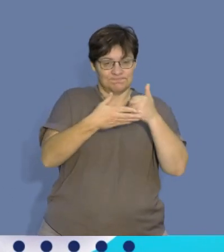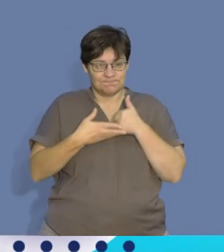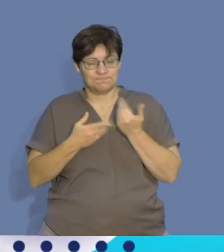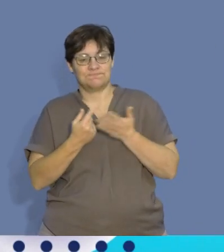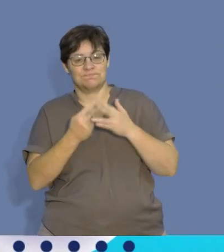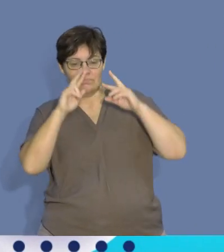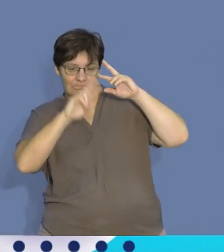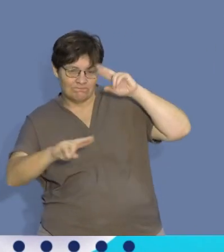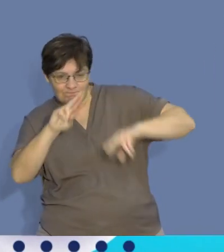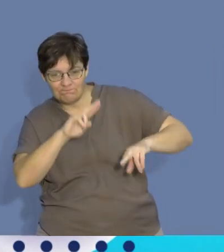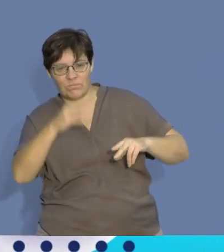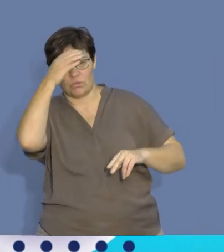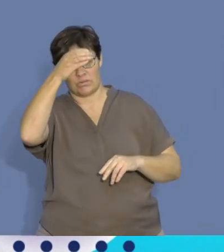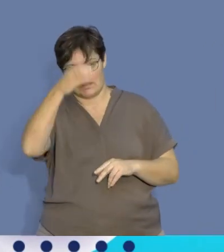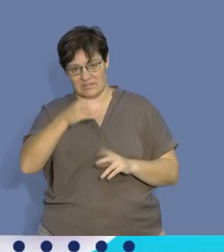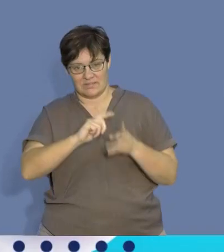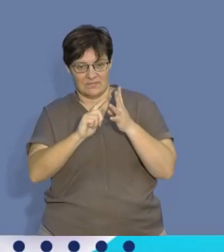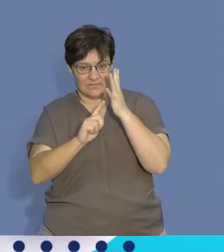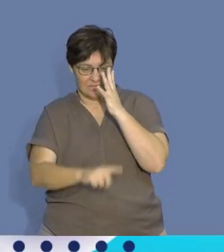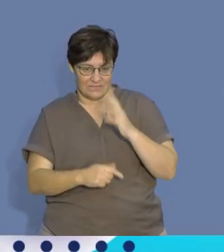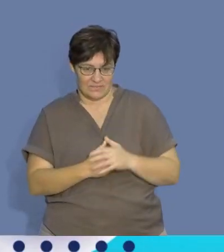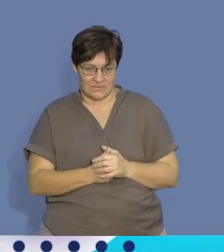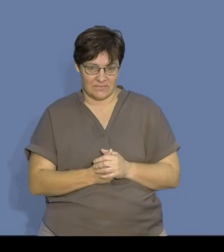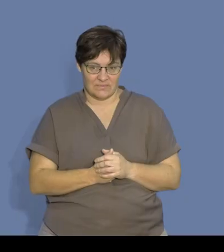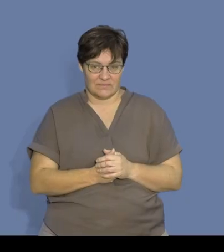revise these concepts. So let's begin.